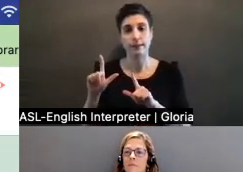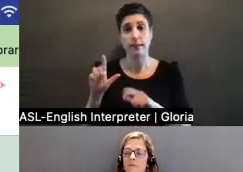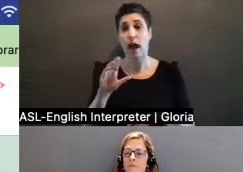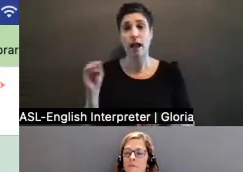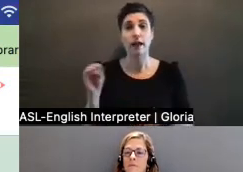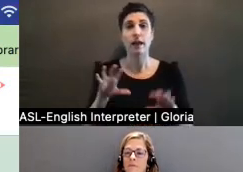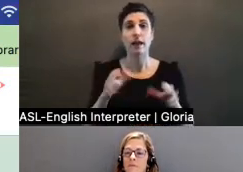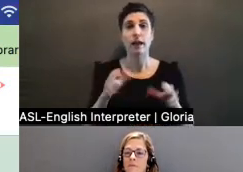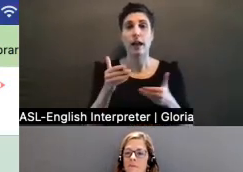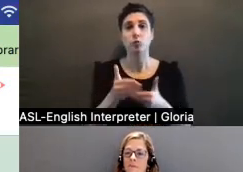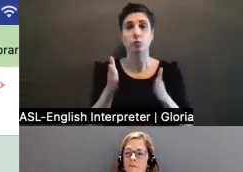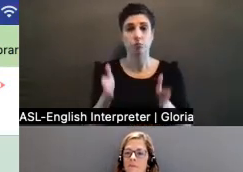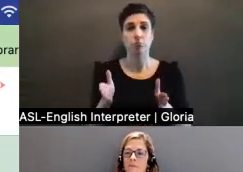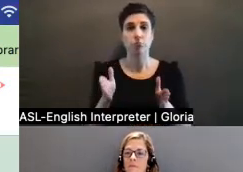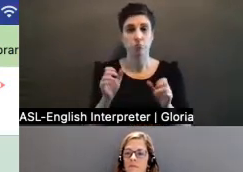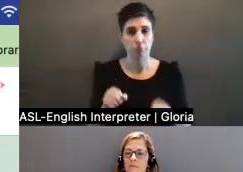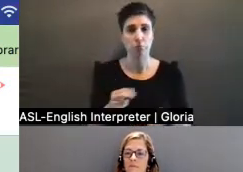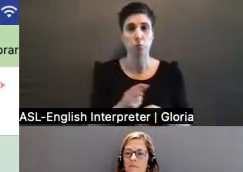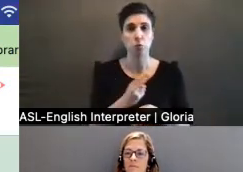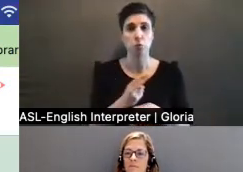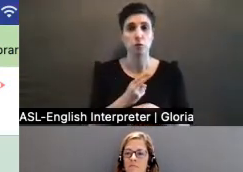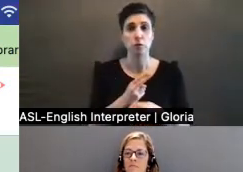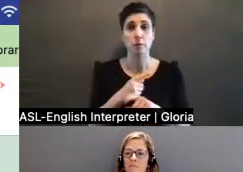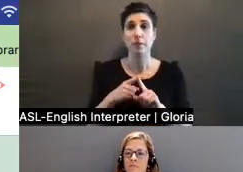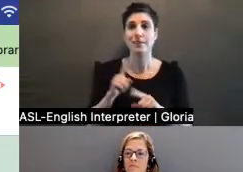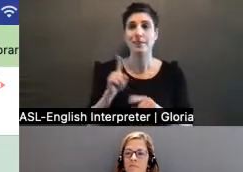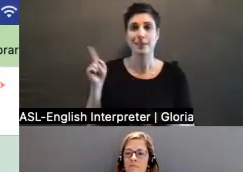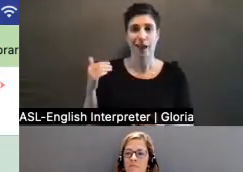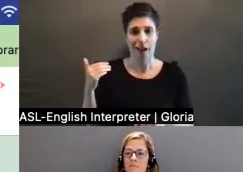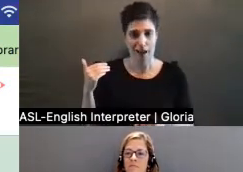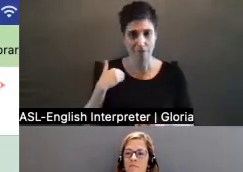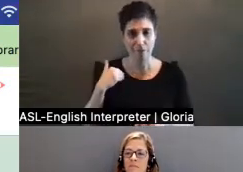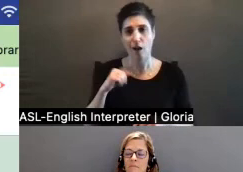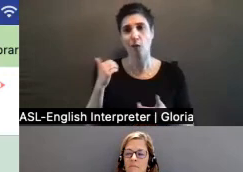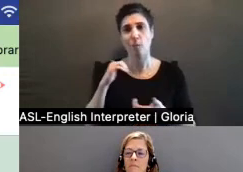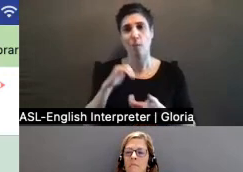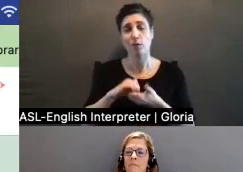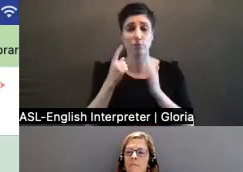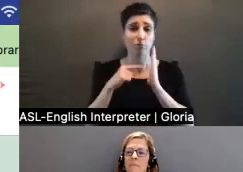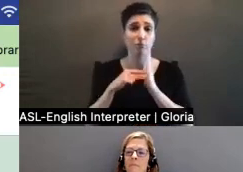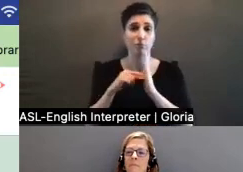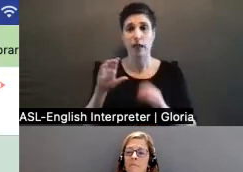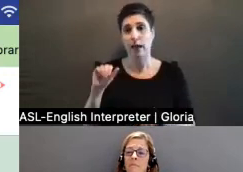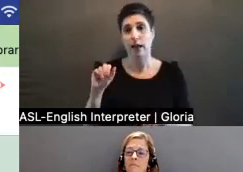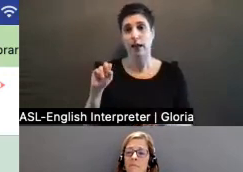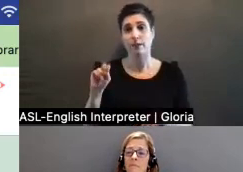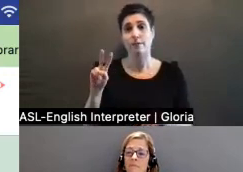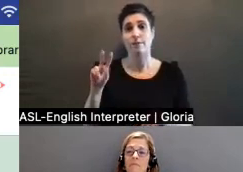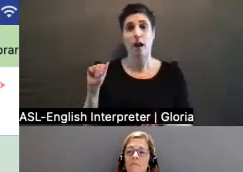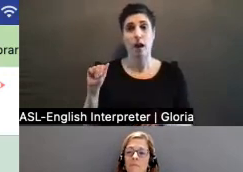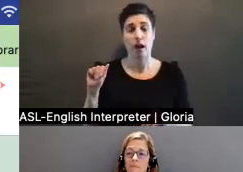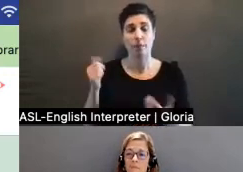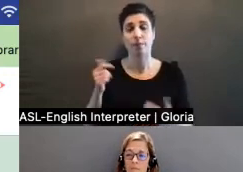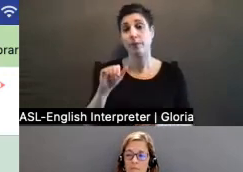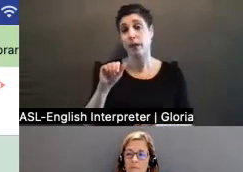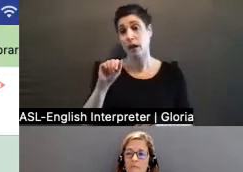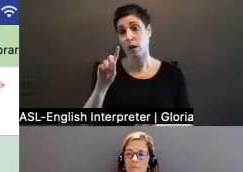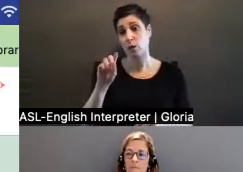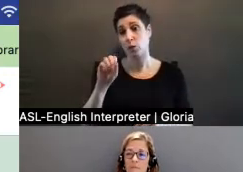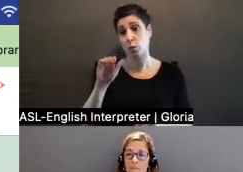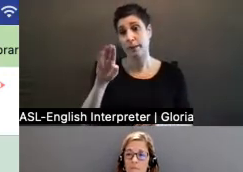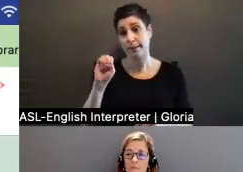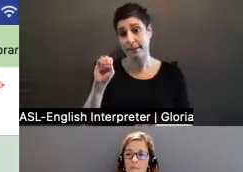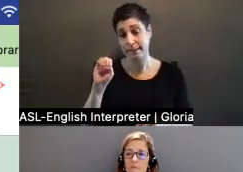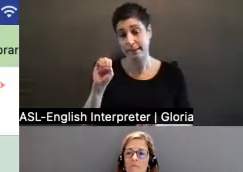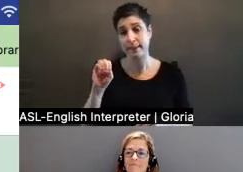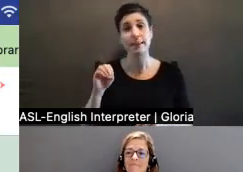include, and there are other partners they have. So there's something from Canva and so on that you can bring in and use. There was Adobe piece if you're teaching Adobe. So